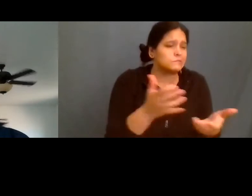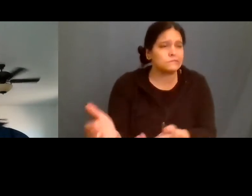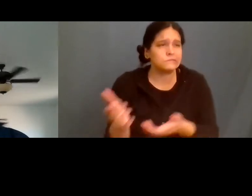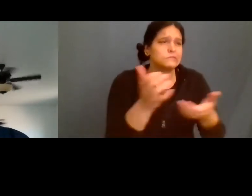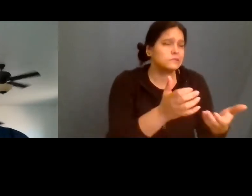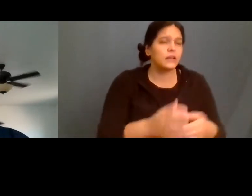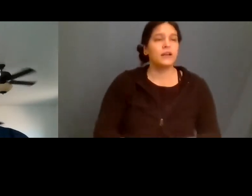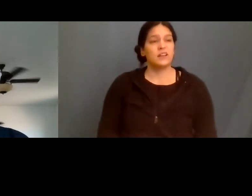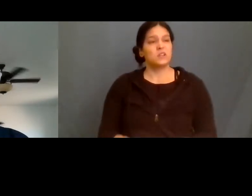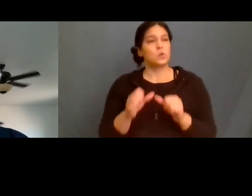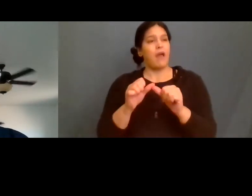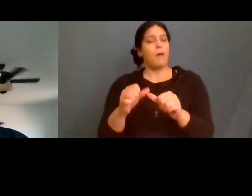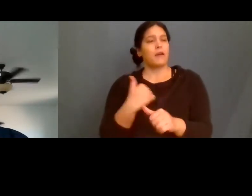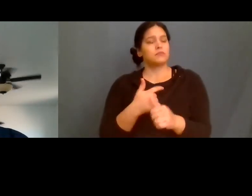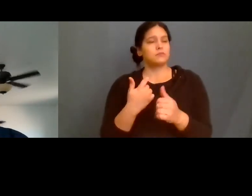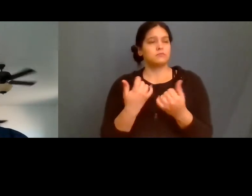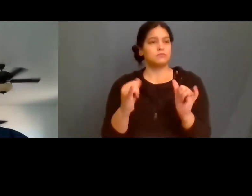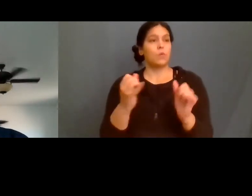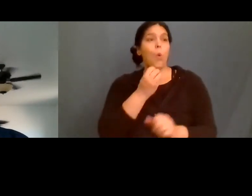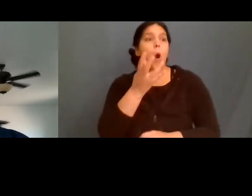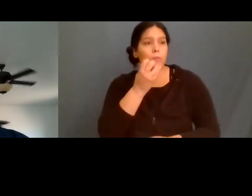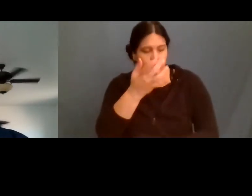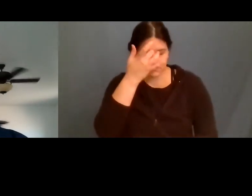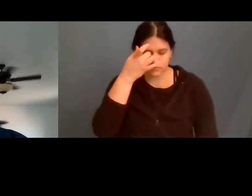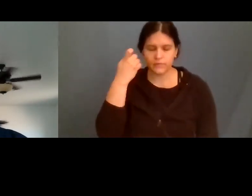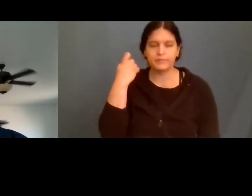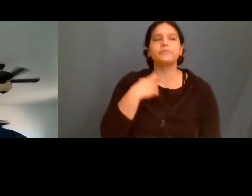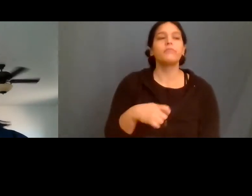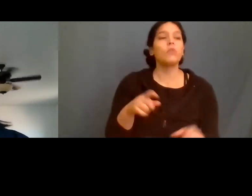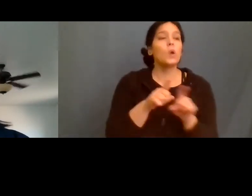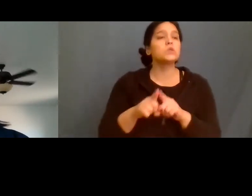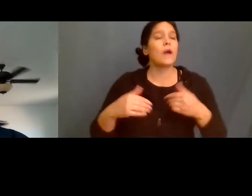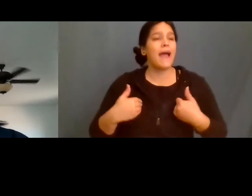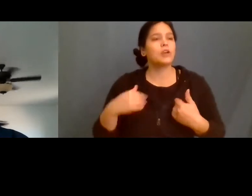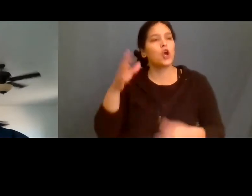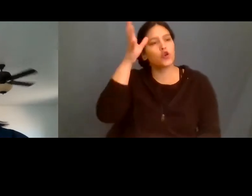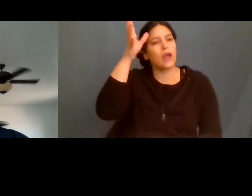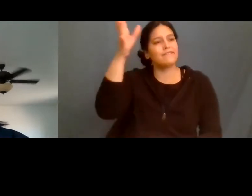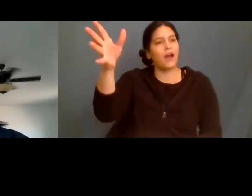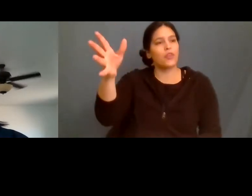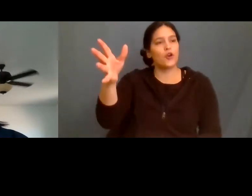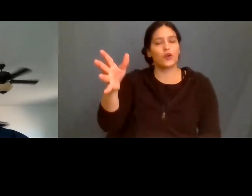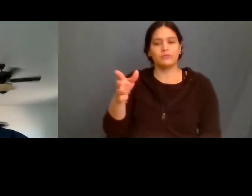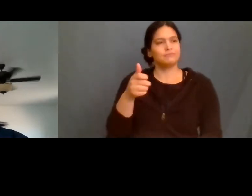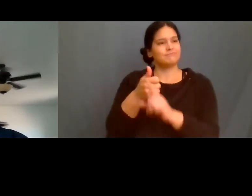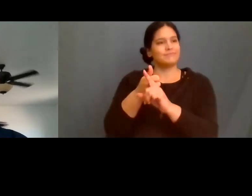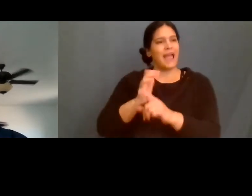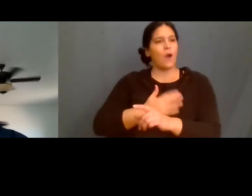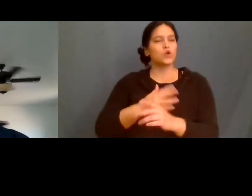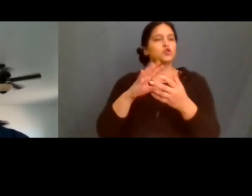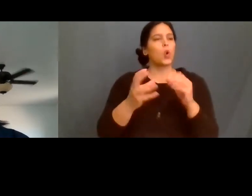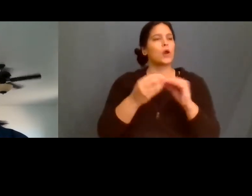local grandpa who was our storyteller during lunch. And in return, he ate with us. He had a hot